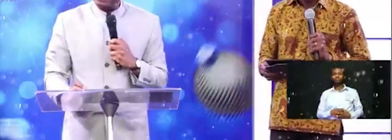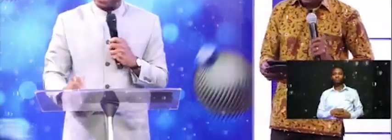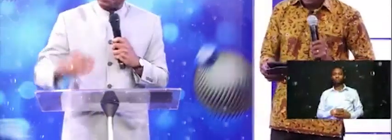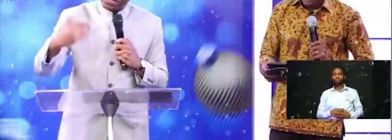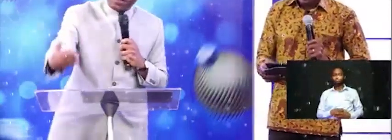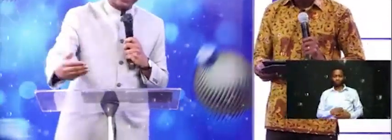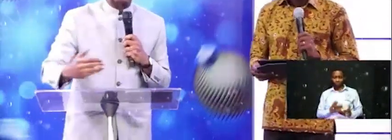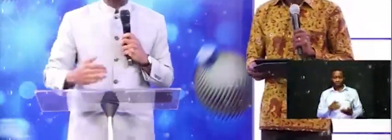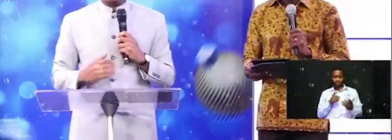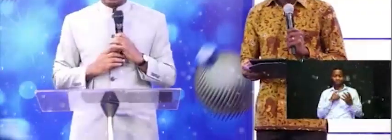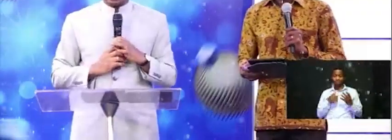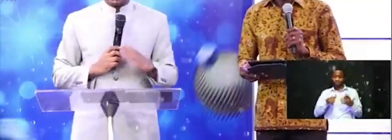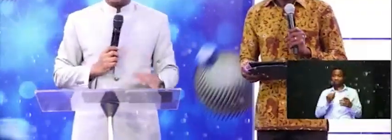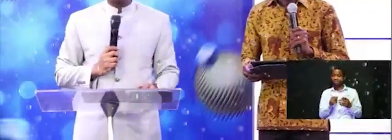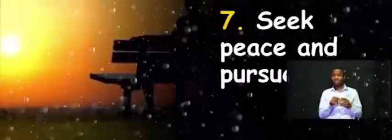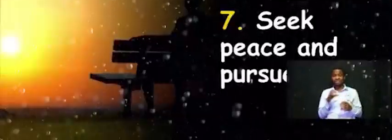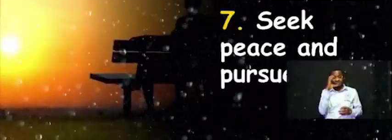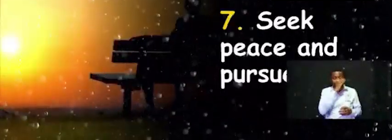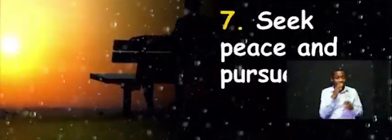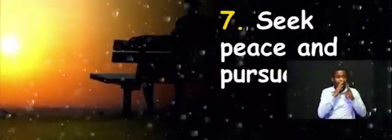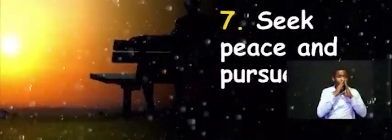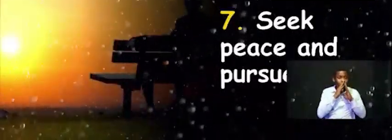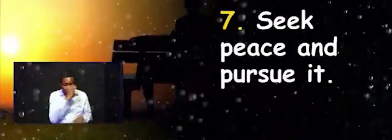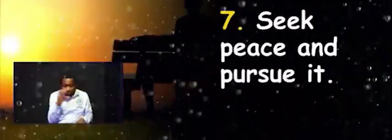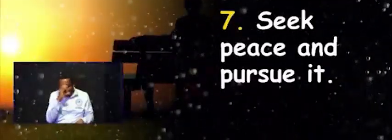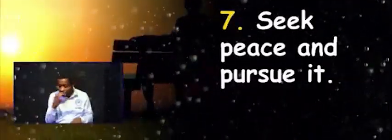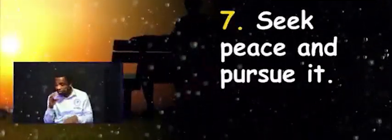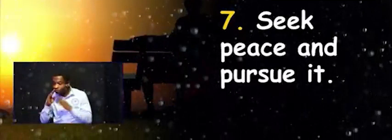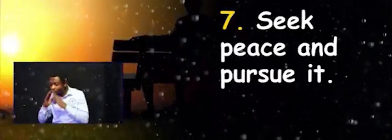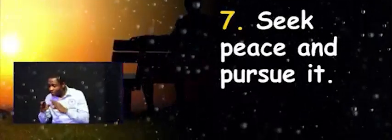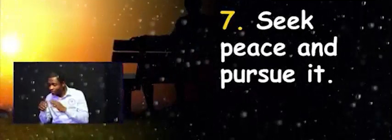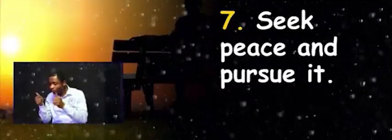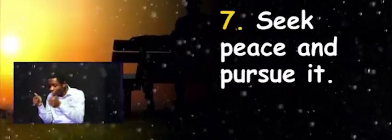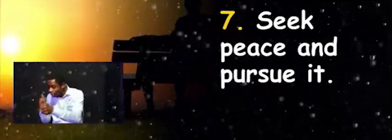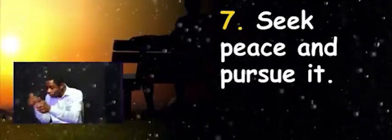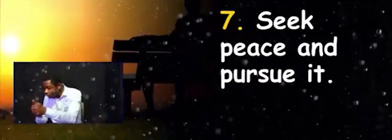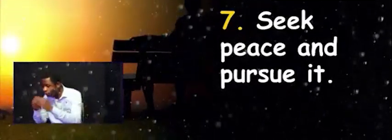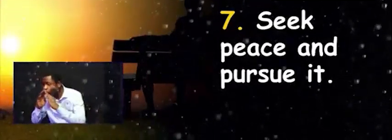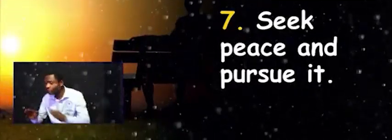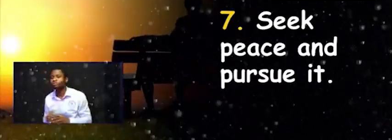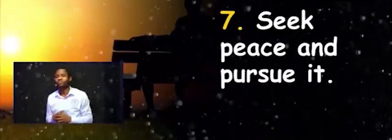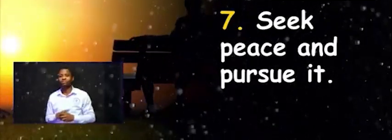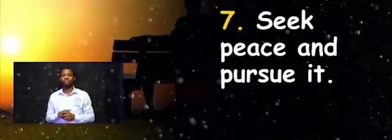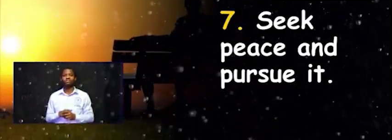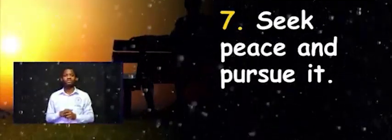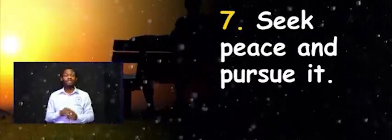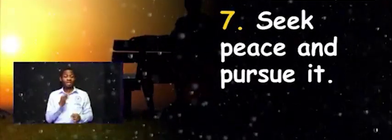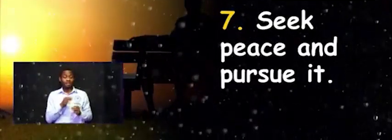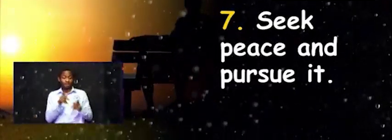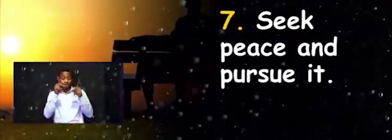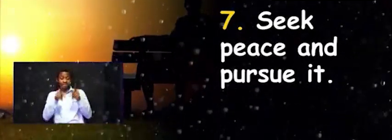Seek peace and pursue it. When you are a peacemaker and you are somebody who pursues